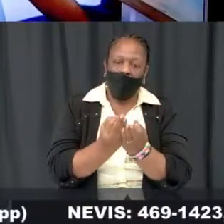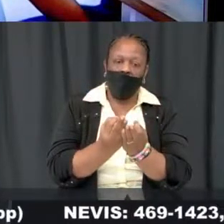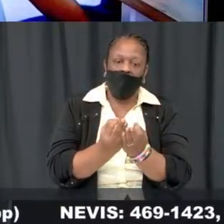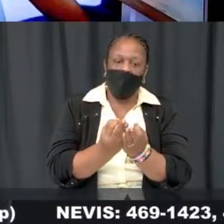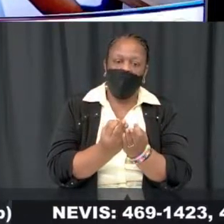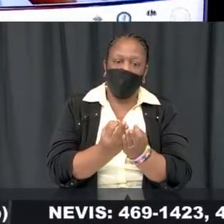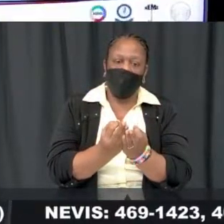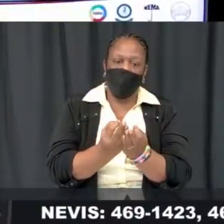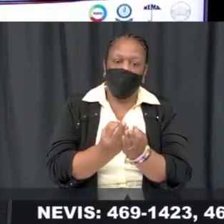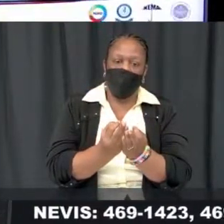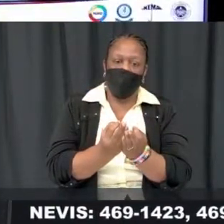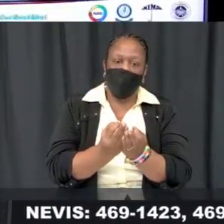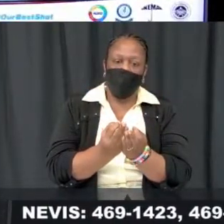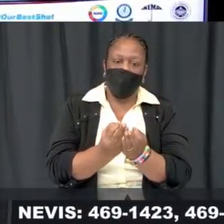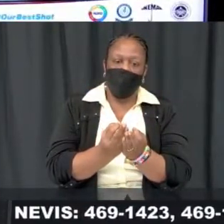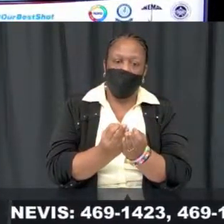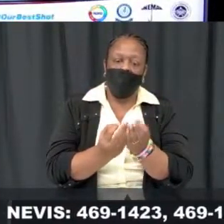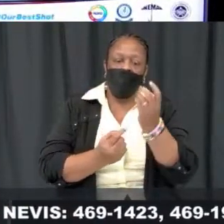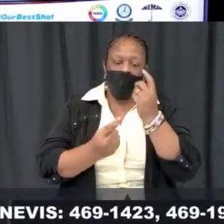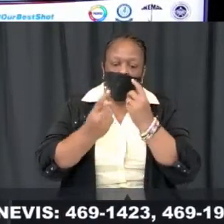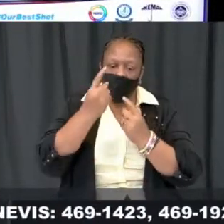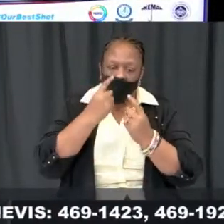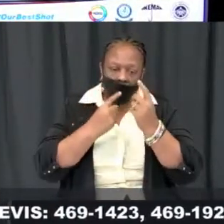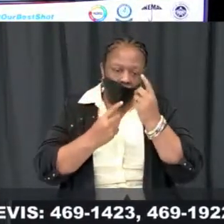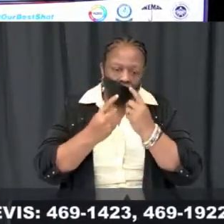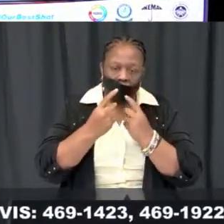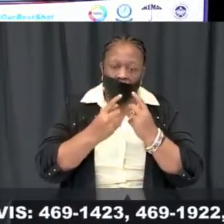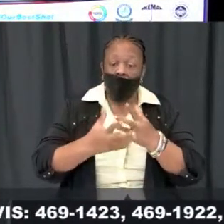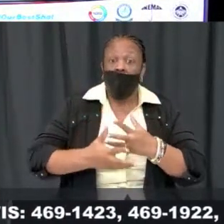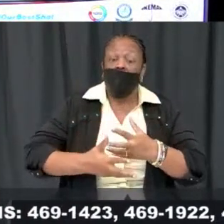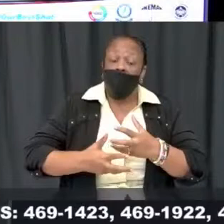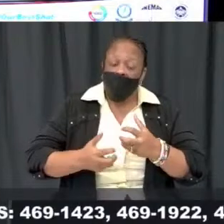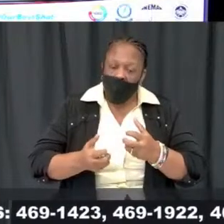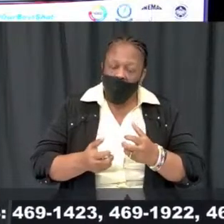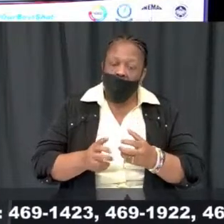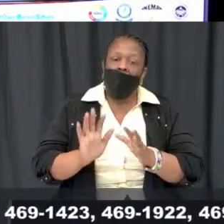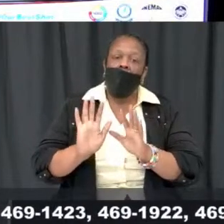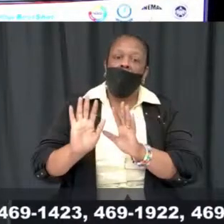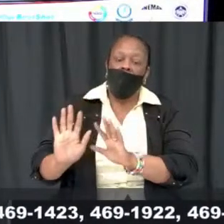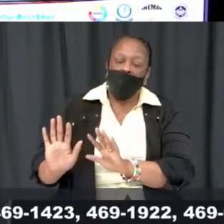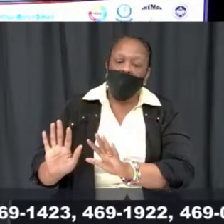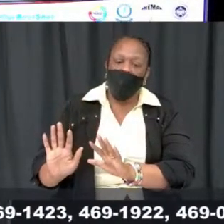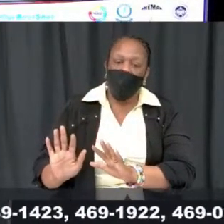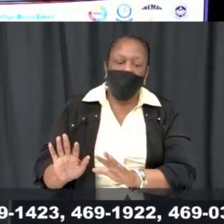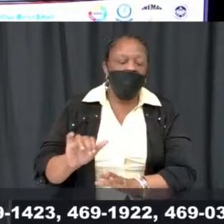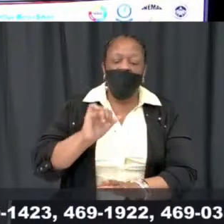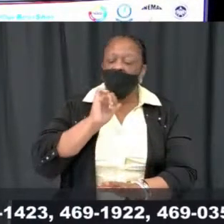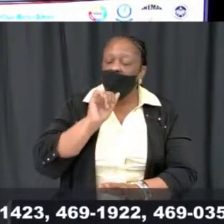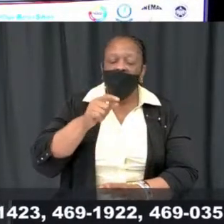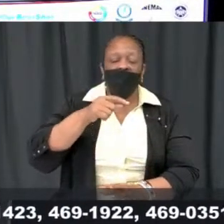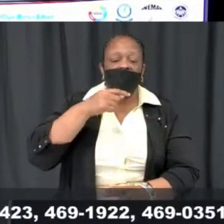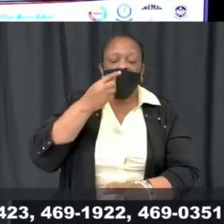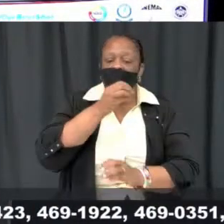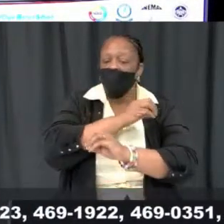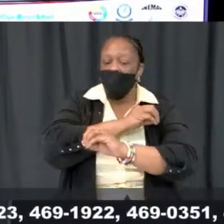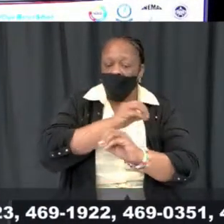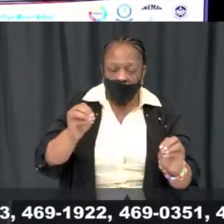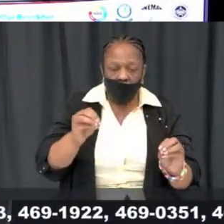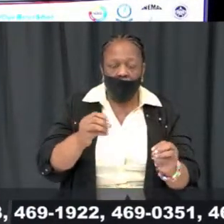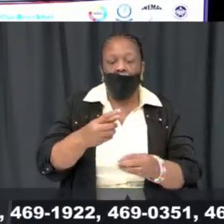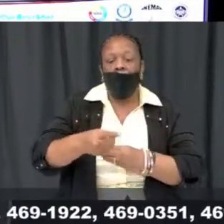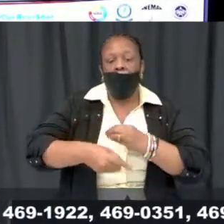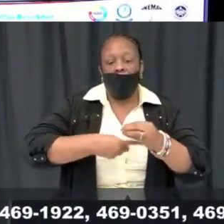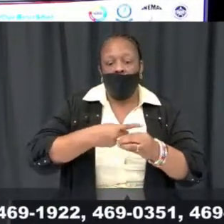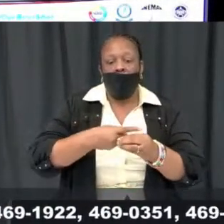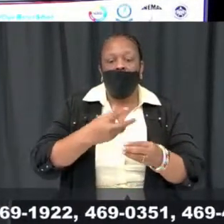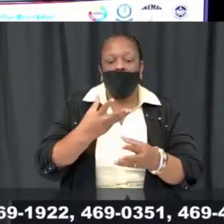any specific questions as it relates to the 3 persons who passed away. I can tell you that I was in touch